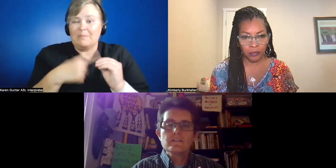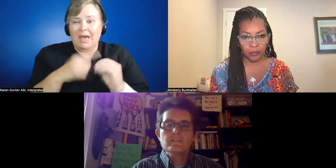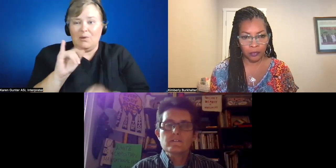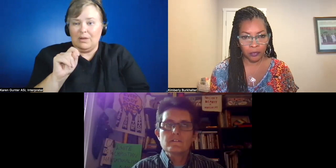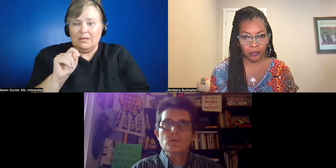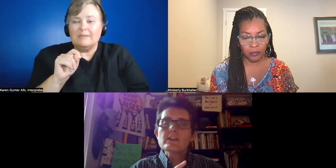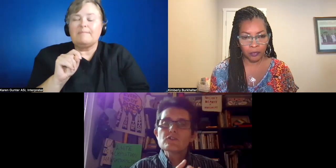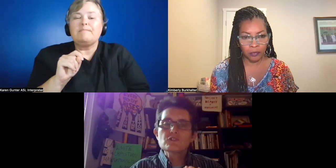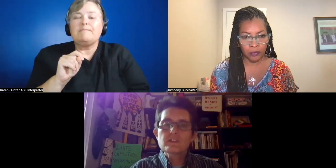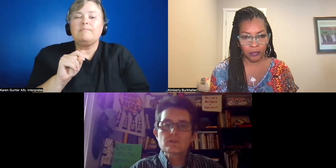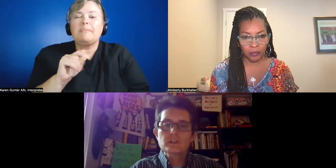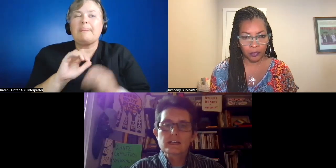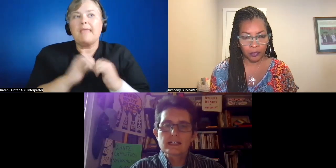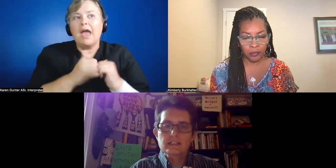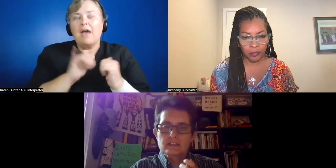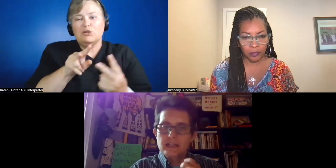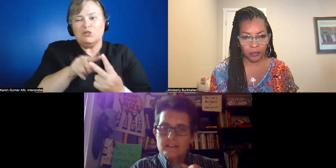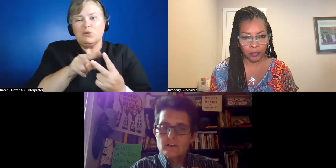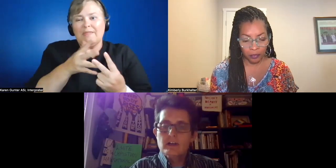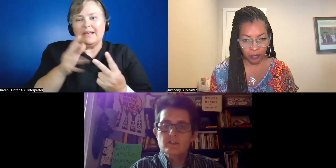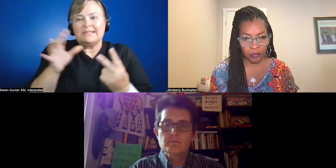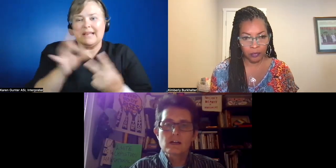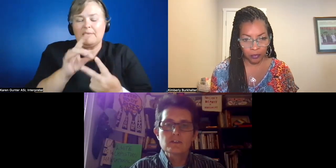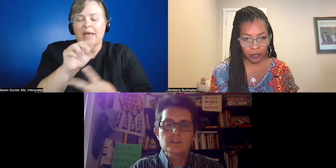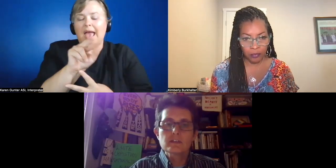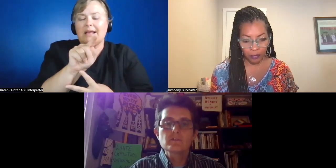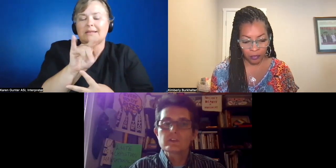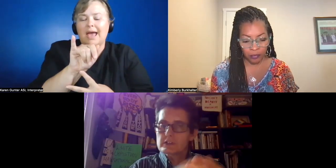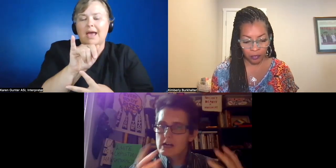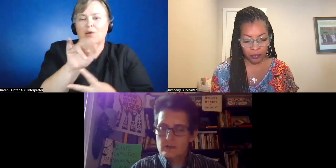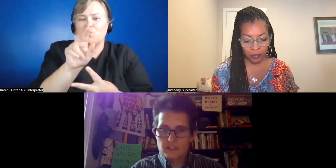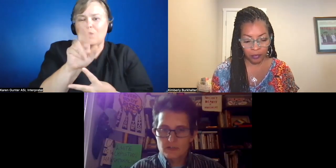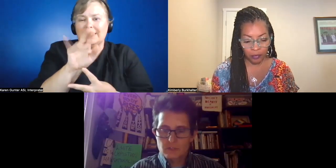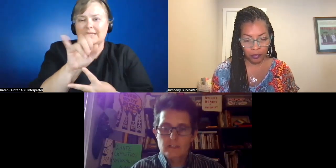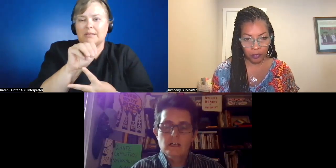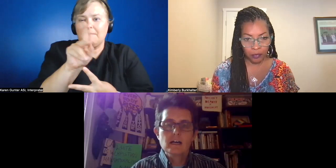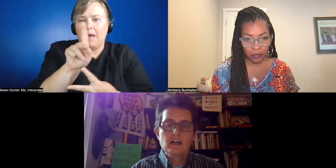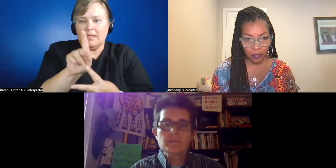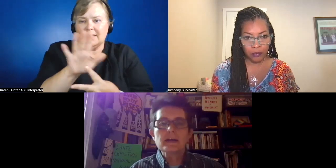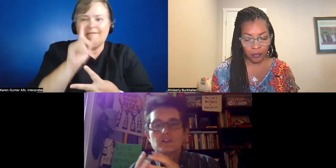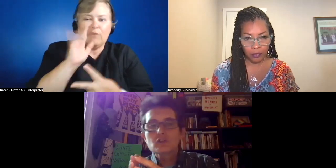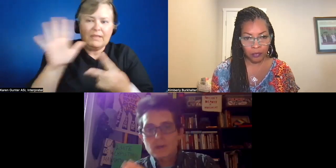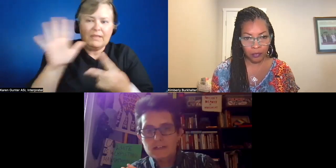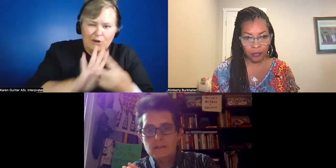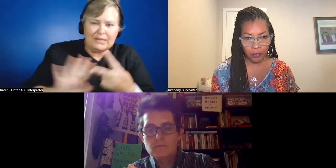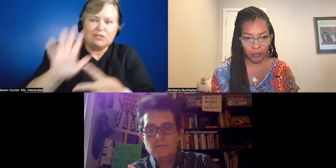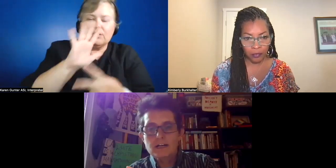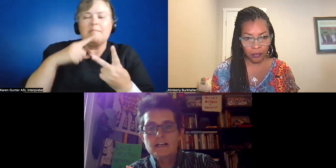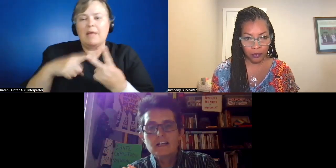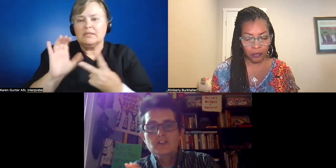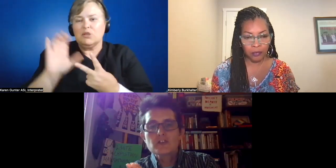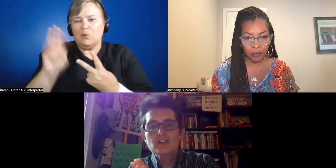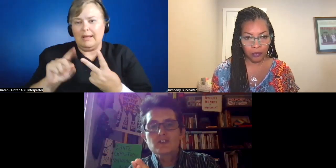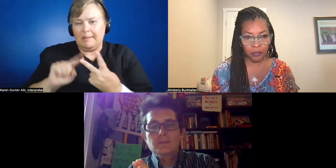the way those two things were connected: this anti-racism policy for their entire district, and this curriculum,